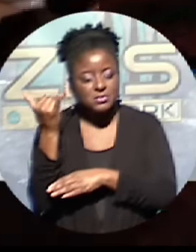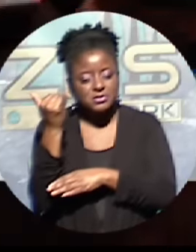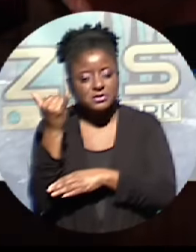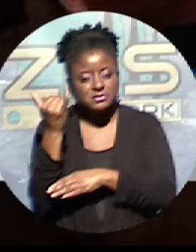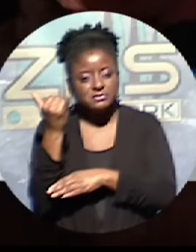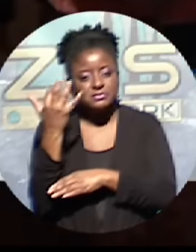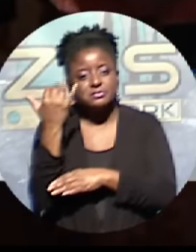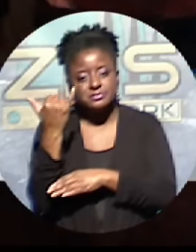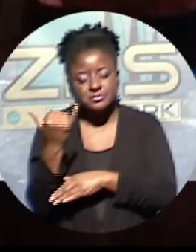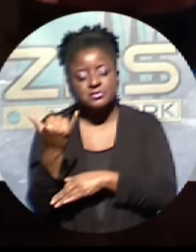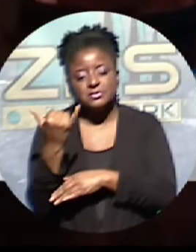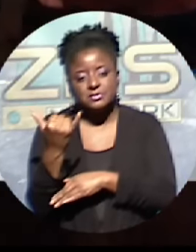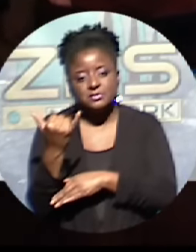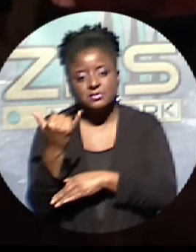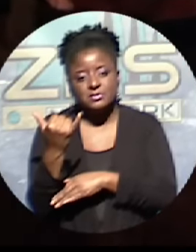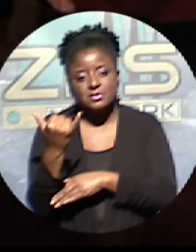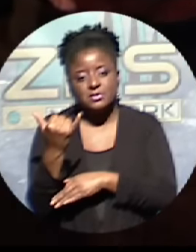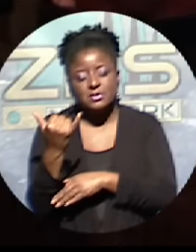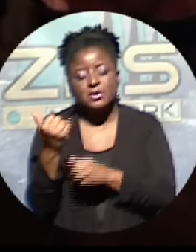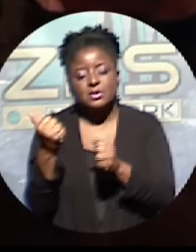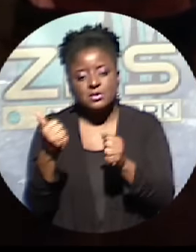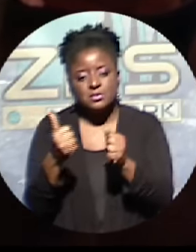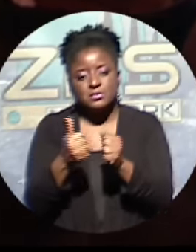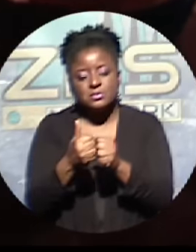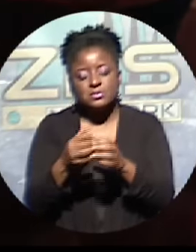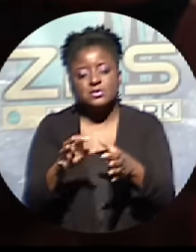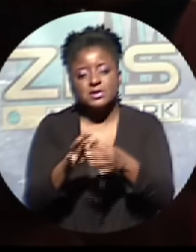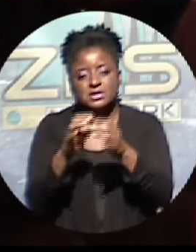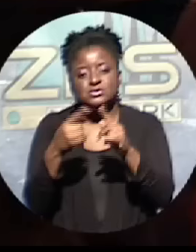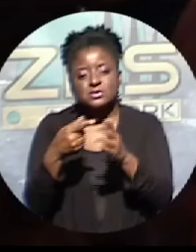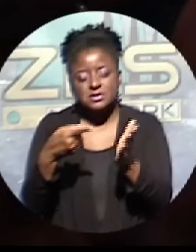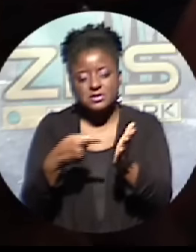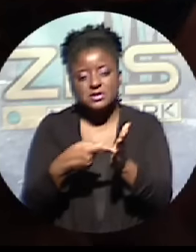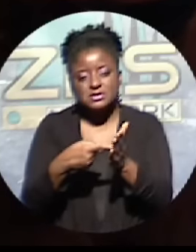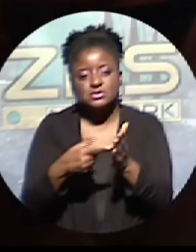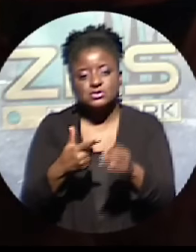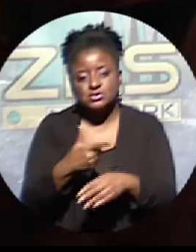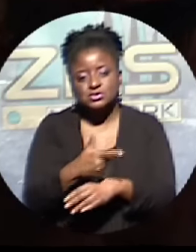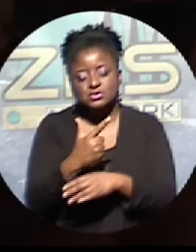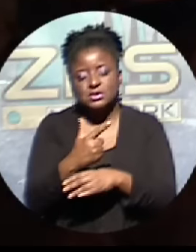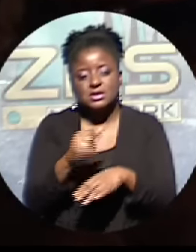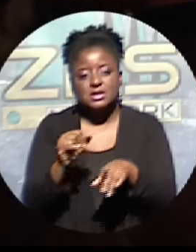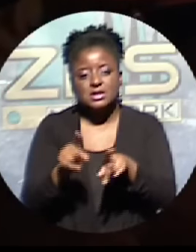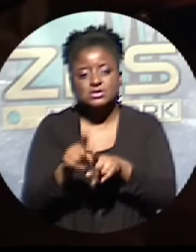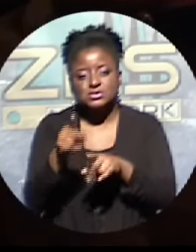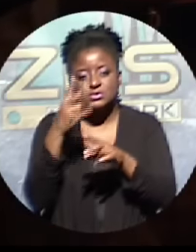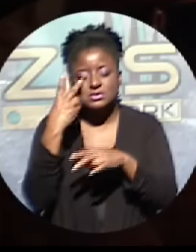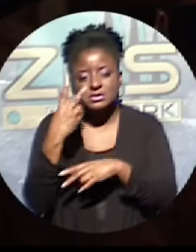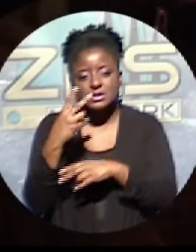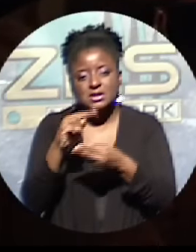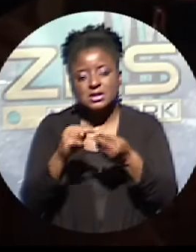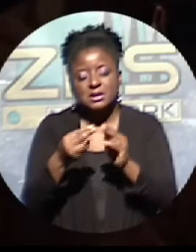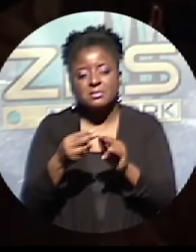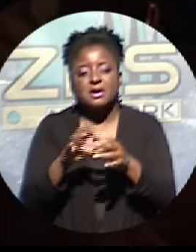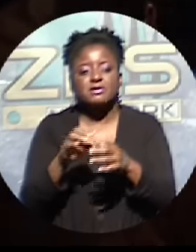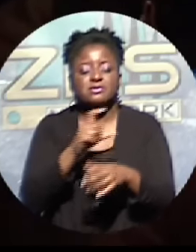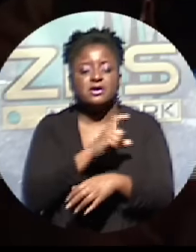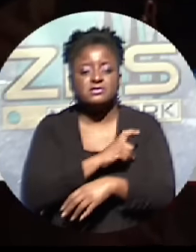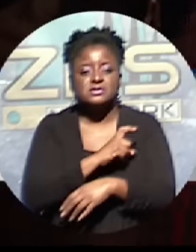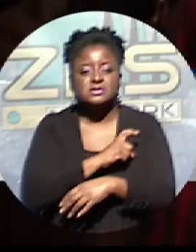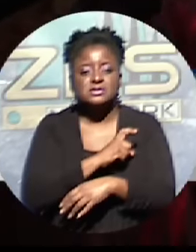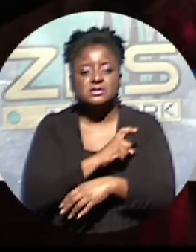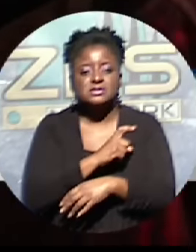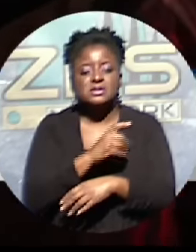time with respect to this latest shooting. As you can see, that a number of officers, and including